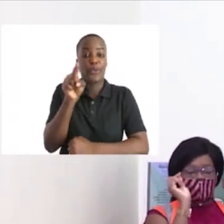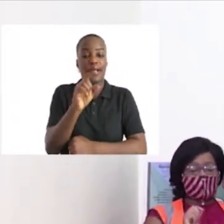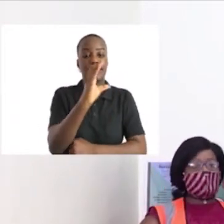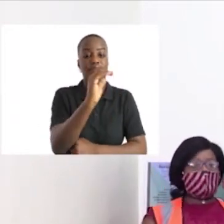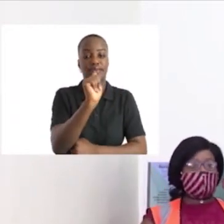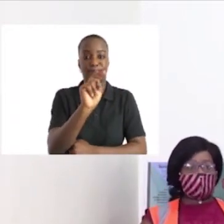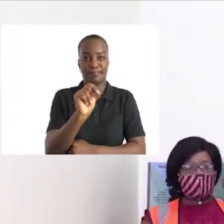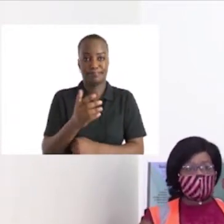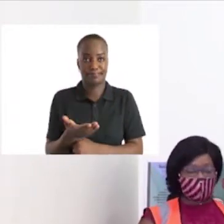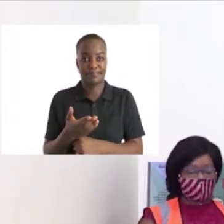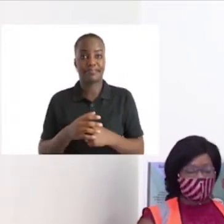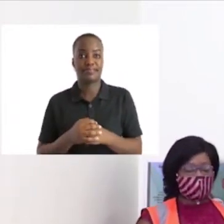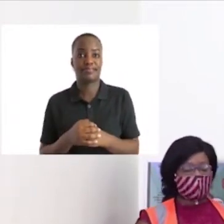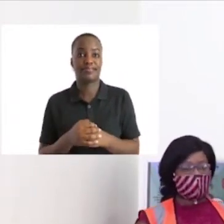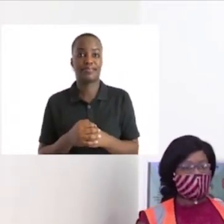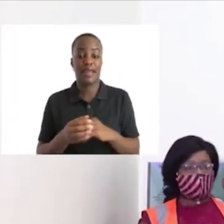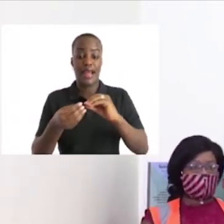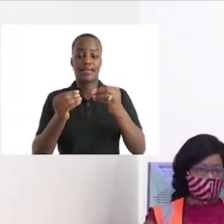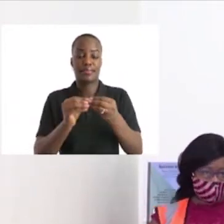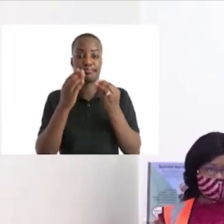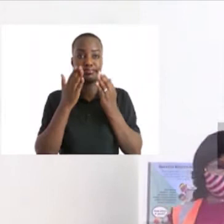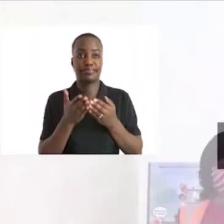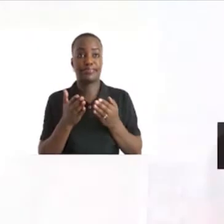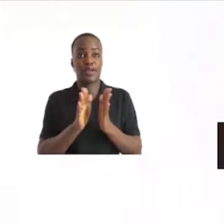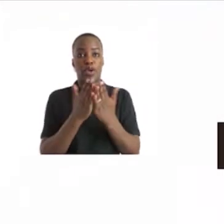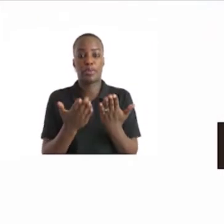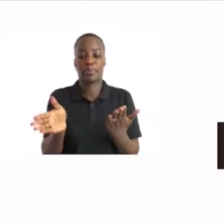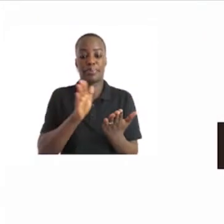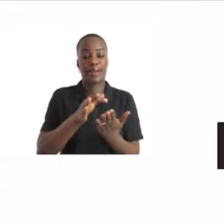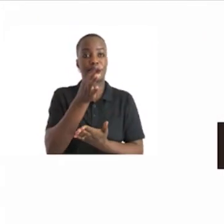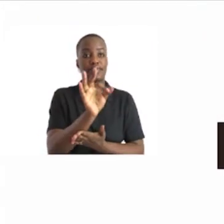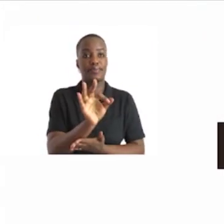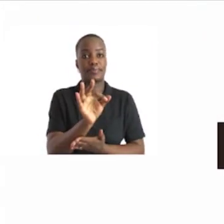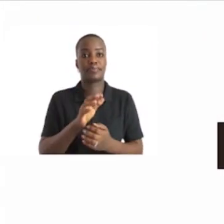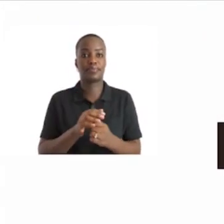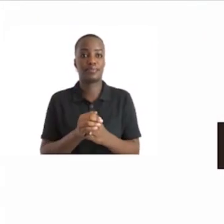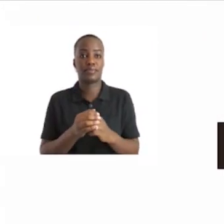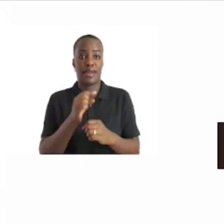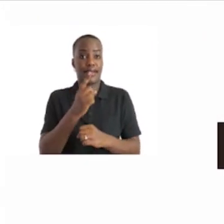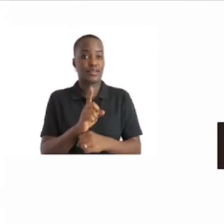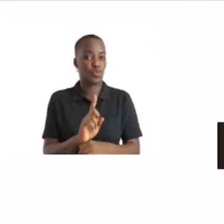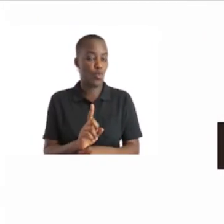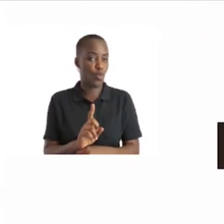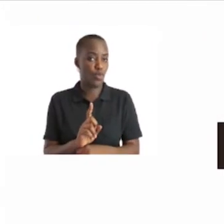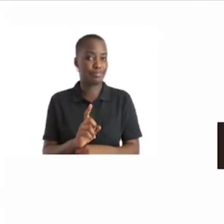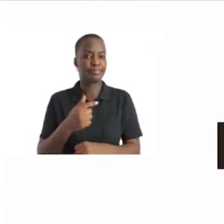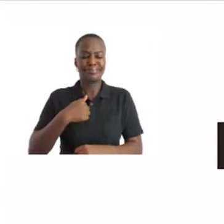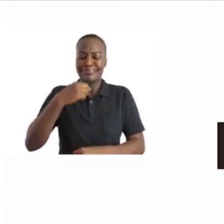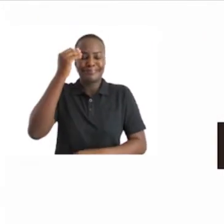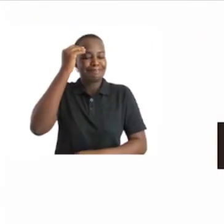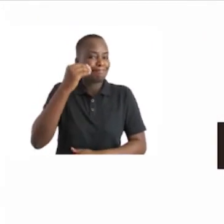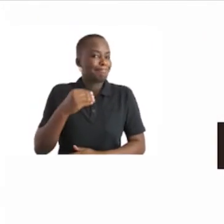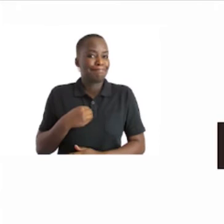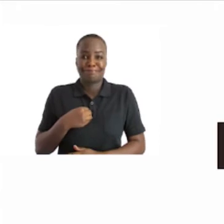can? Let's take a look at number 2 on page 9. Number 2 says, I don't